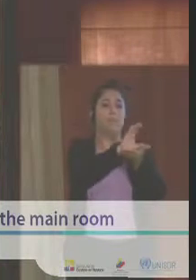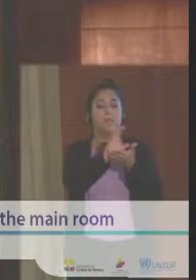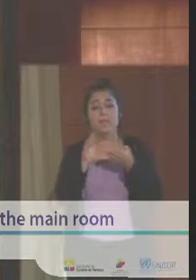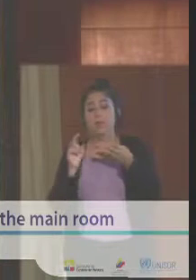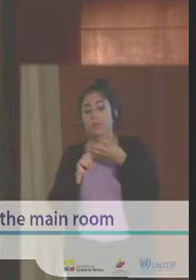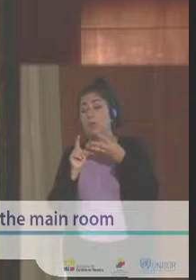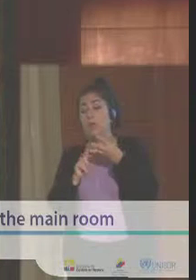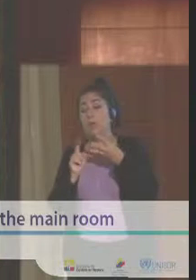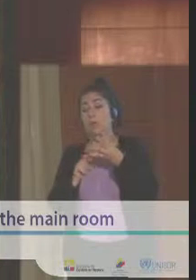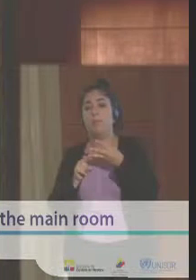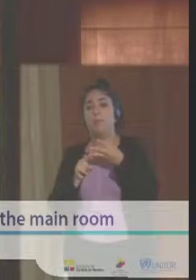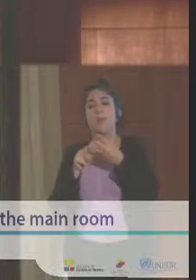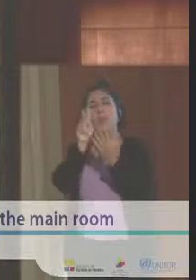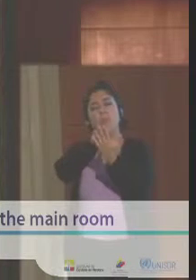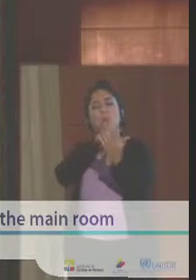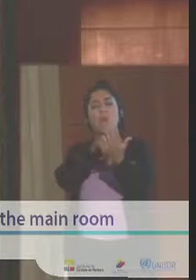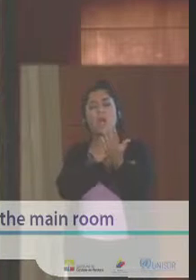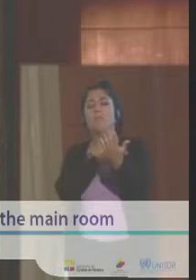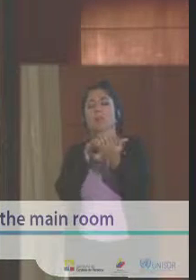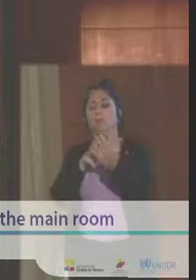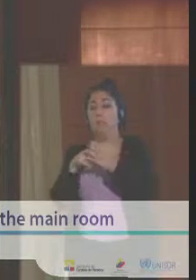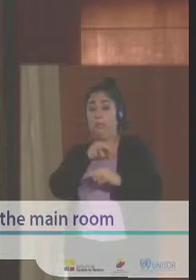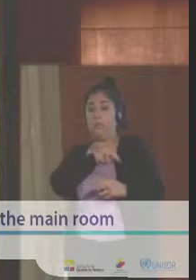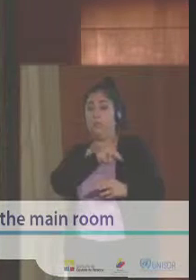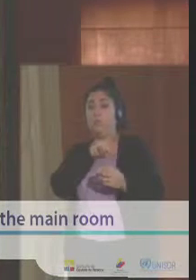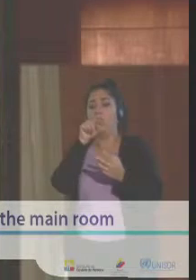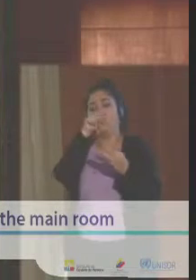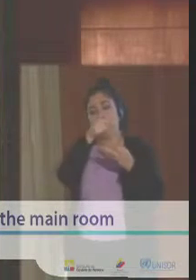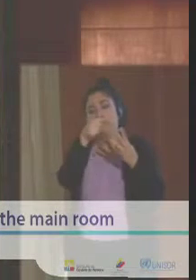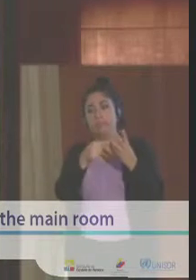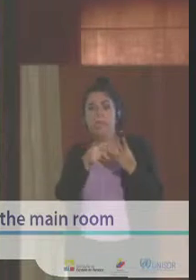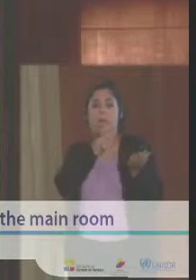incentive programs. All of them